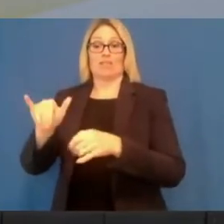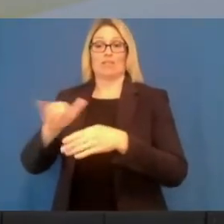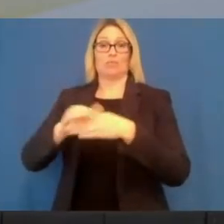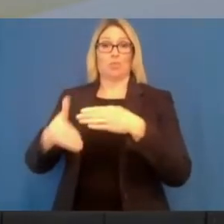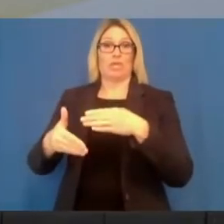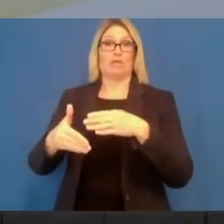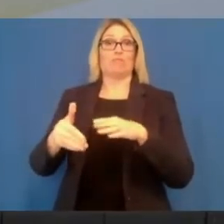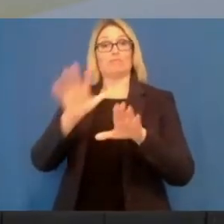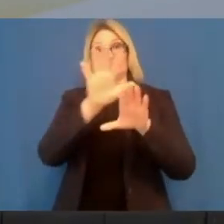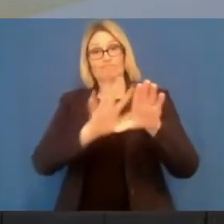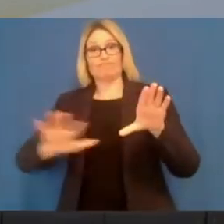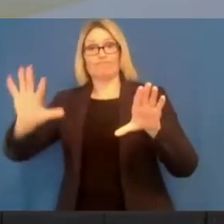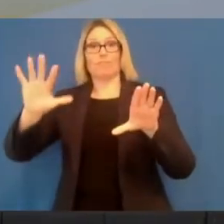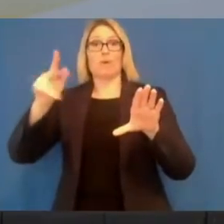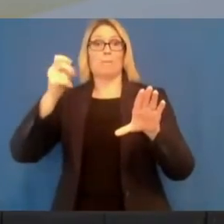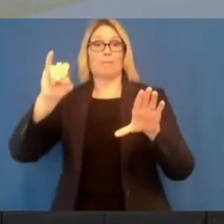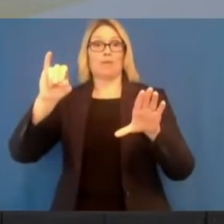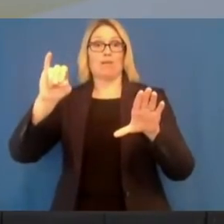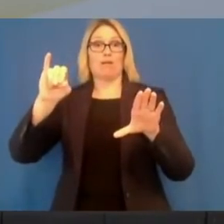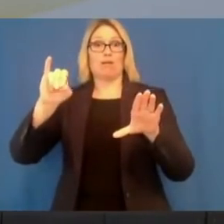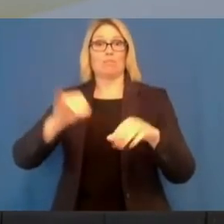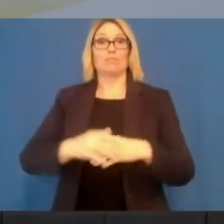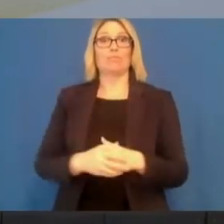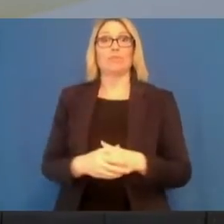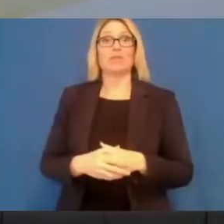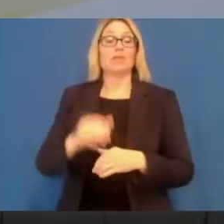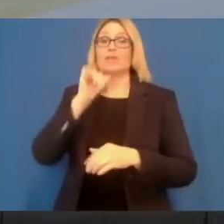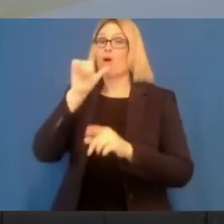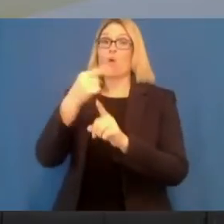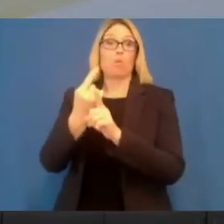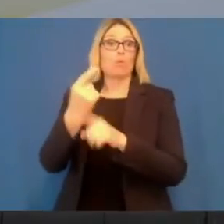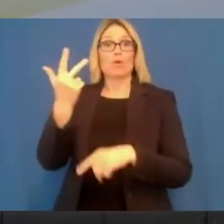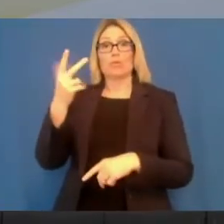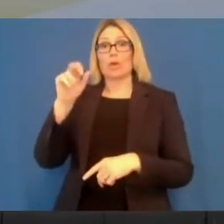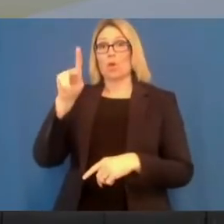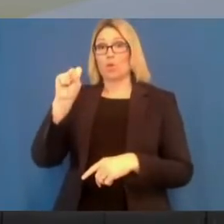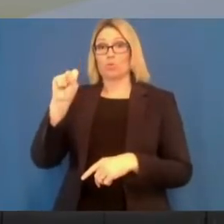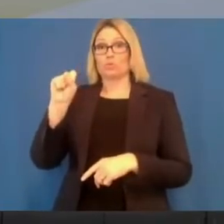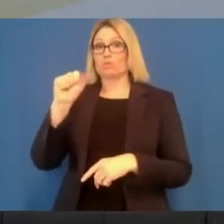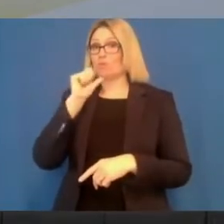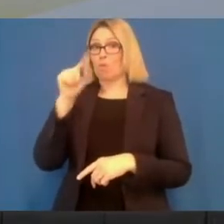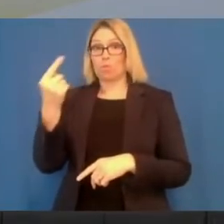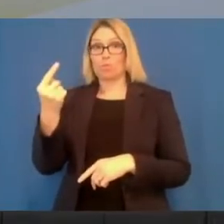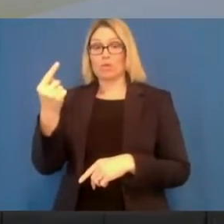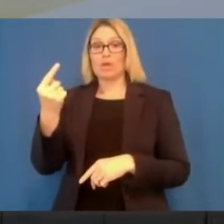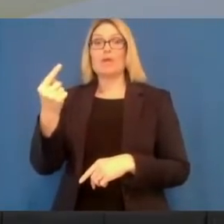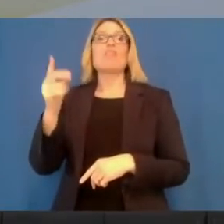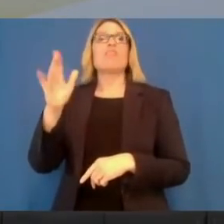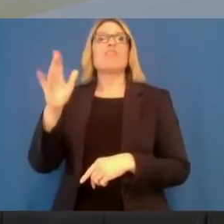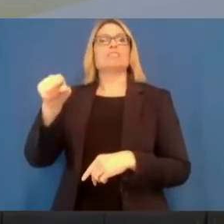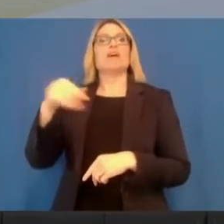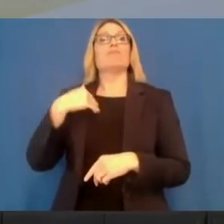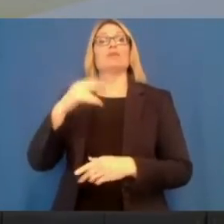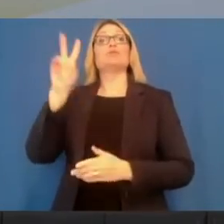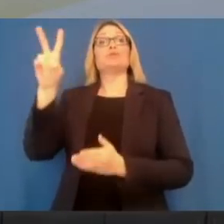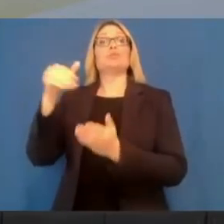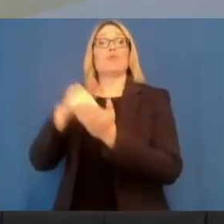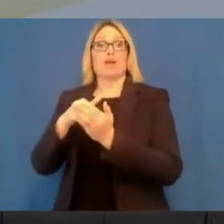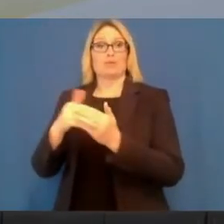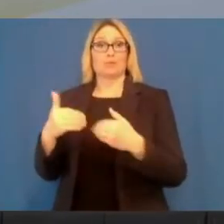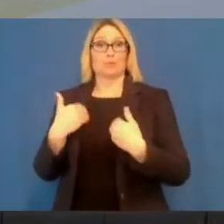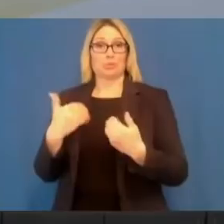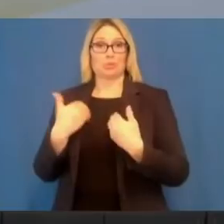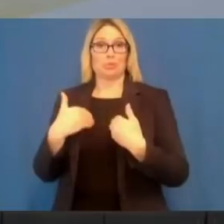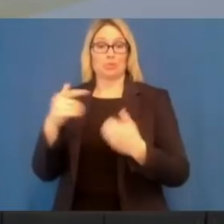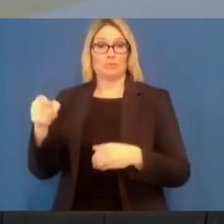across PEI. And that, of course, is not just at the Three Oaks Clinic, where they tested approximately 2,000 youth, but that